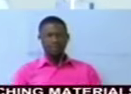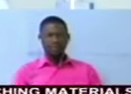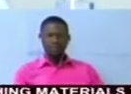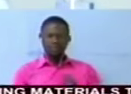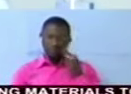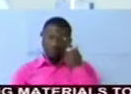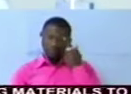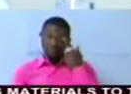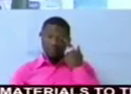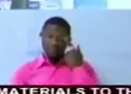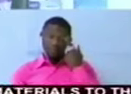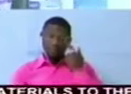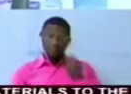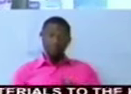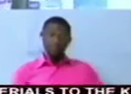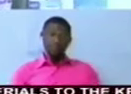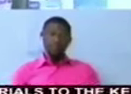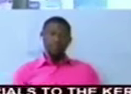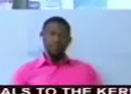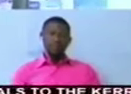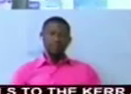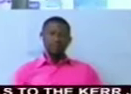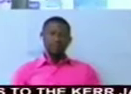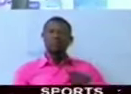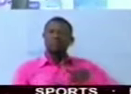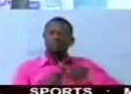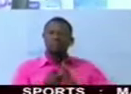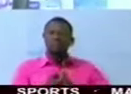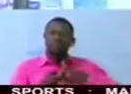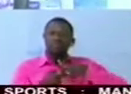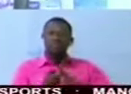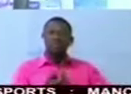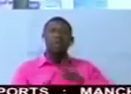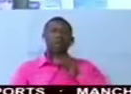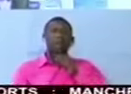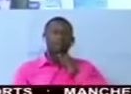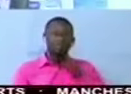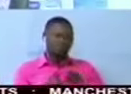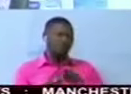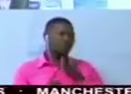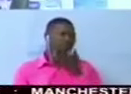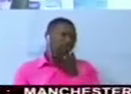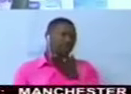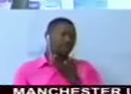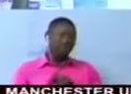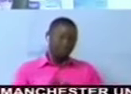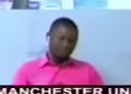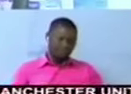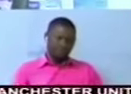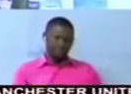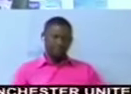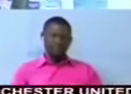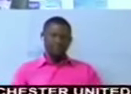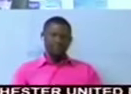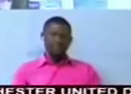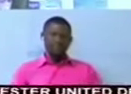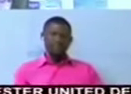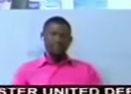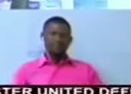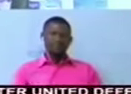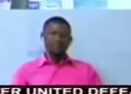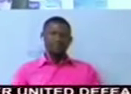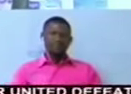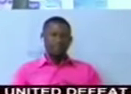Okay. Wow, come in go here 2009. That was the day I was with my feeder. My information for